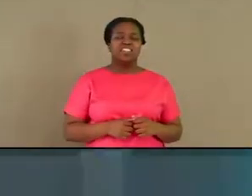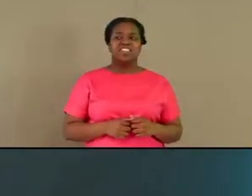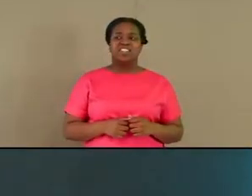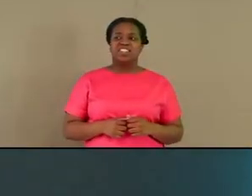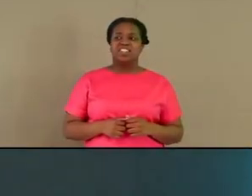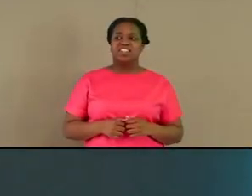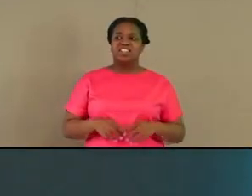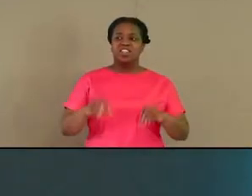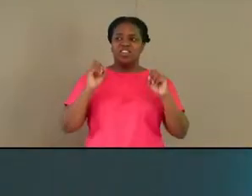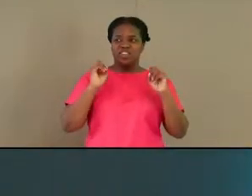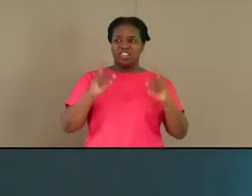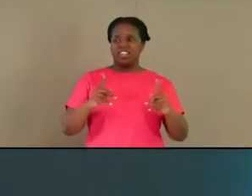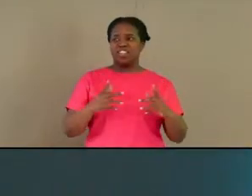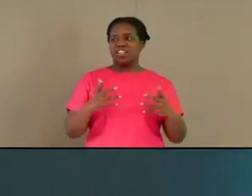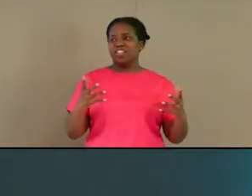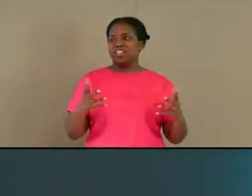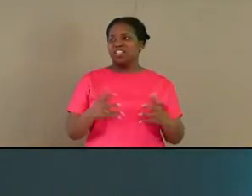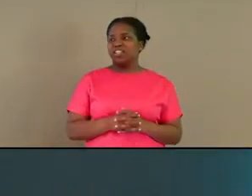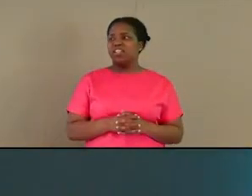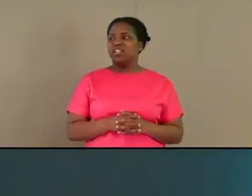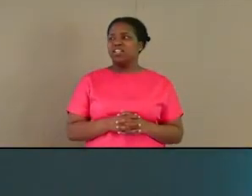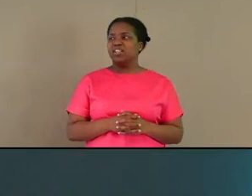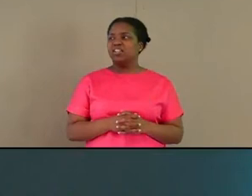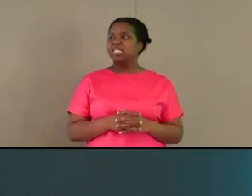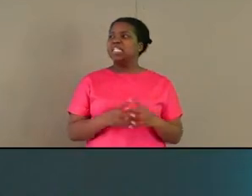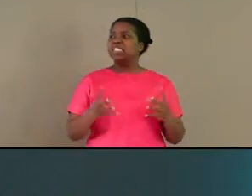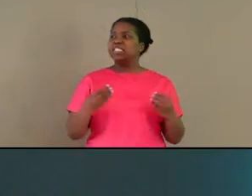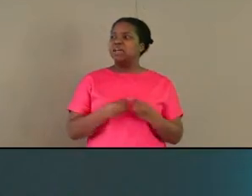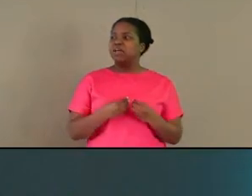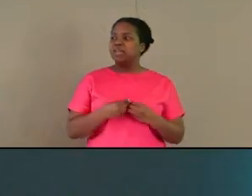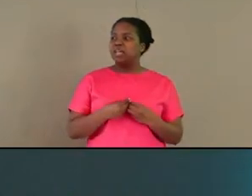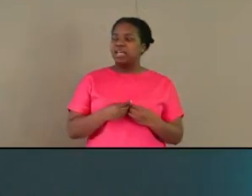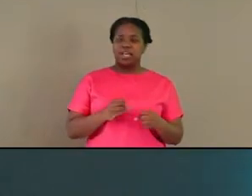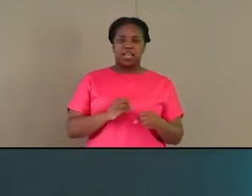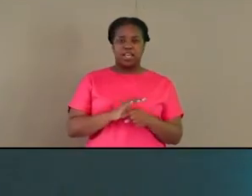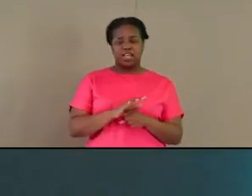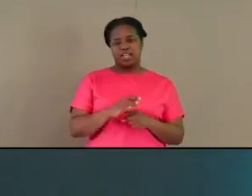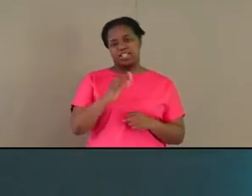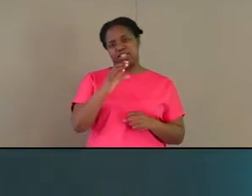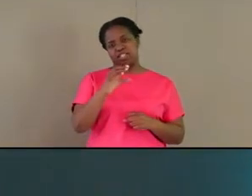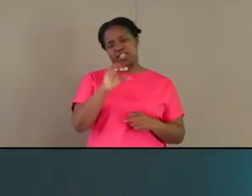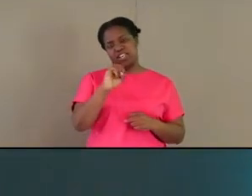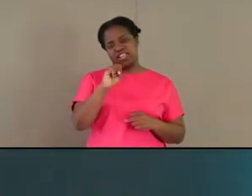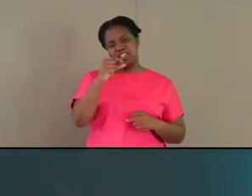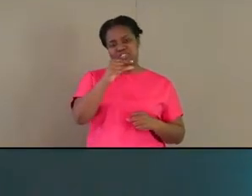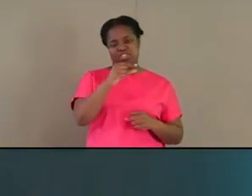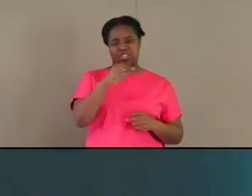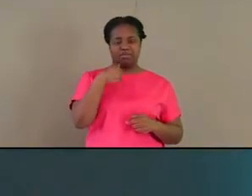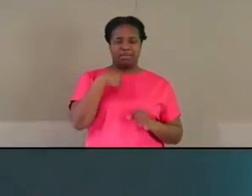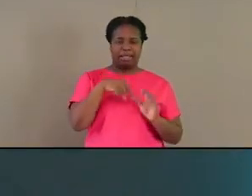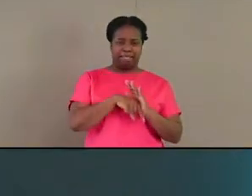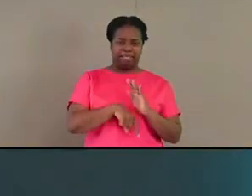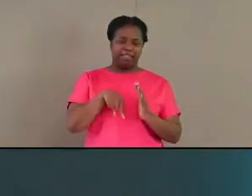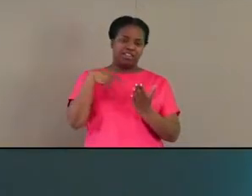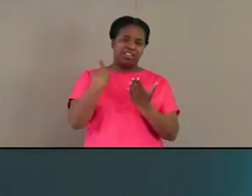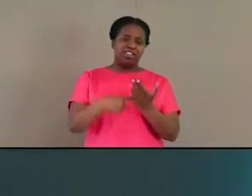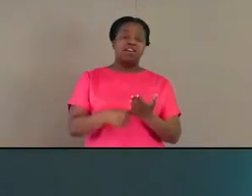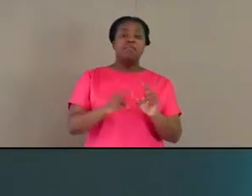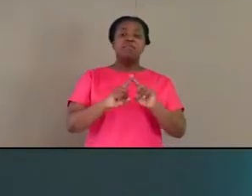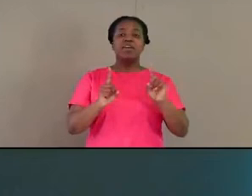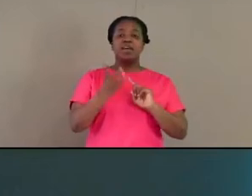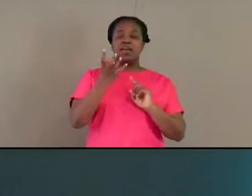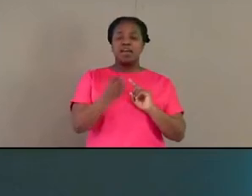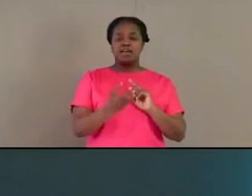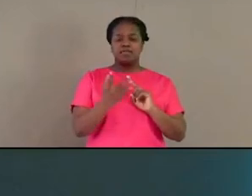Okay, so just briefly something about the impacts of the CSG and it's been much talked about so I won't spend a long time on it, but it has